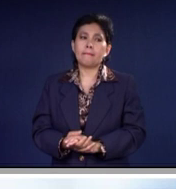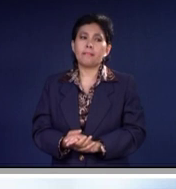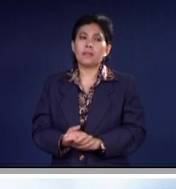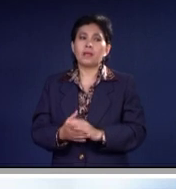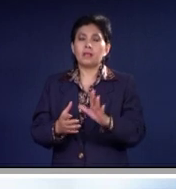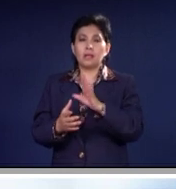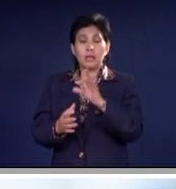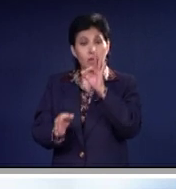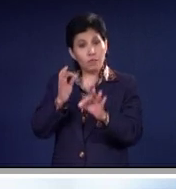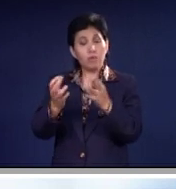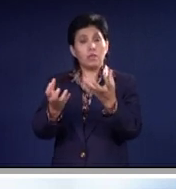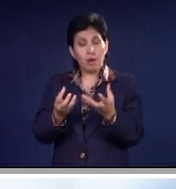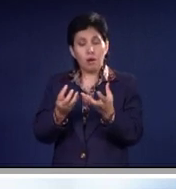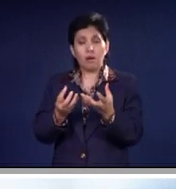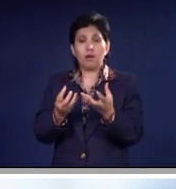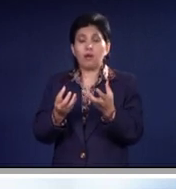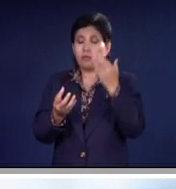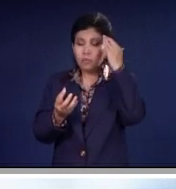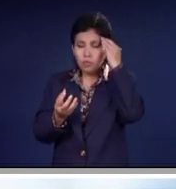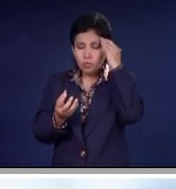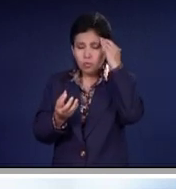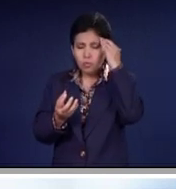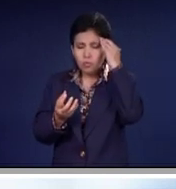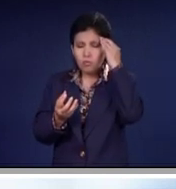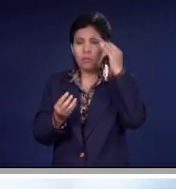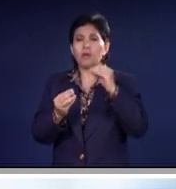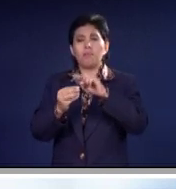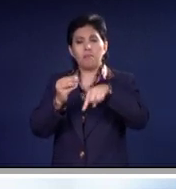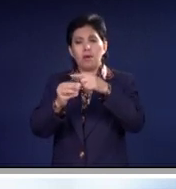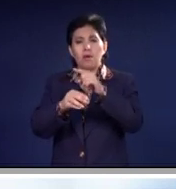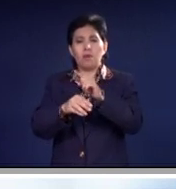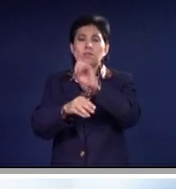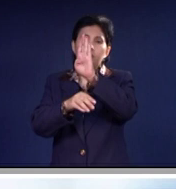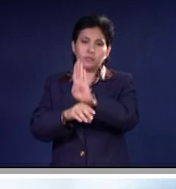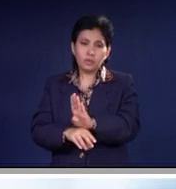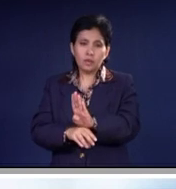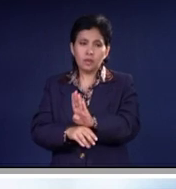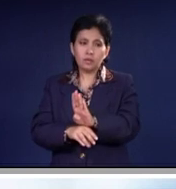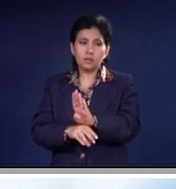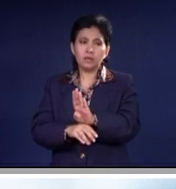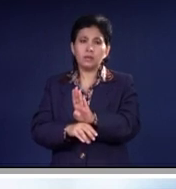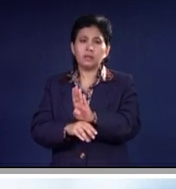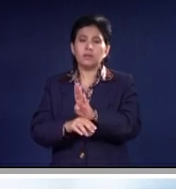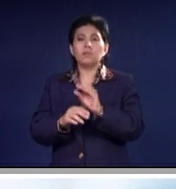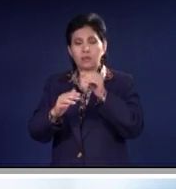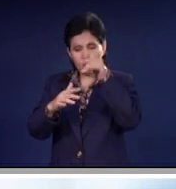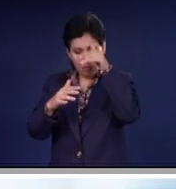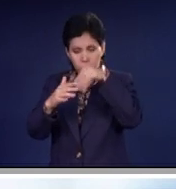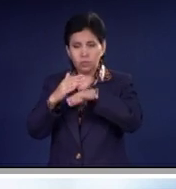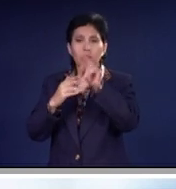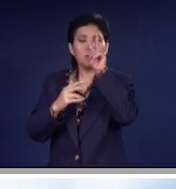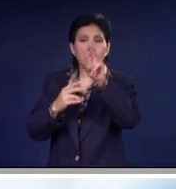Next one, if you want to know more about plagiarism, you can always refer to the website. One